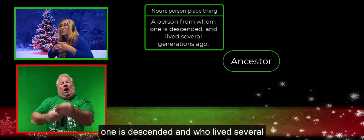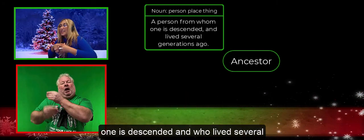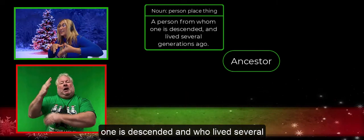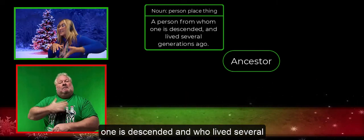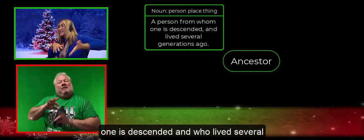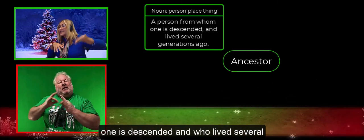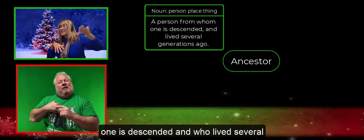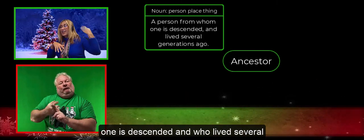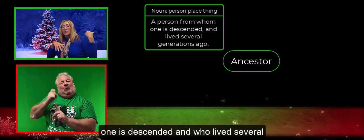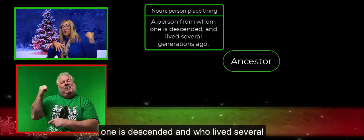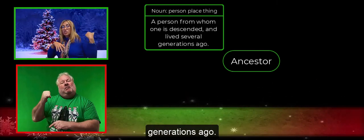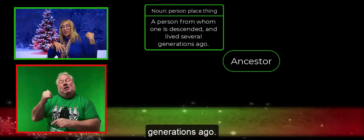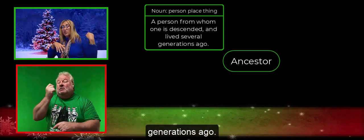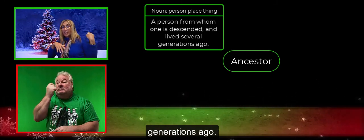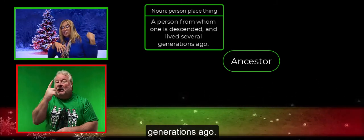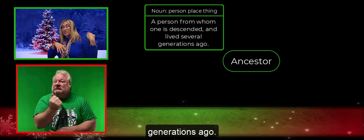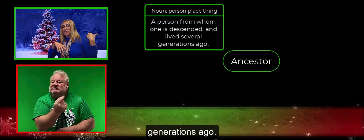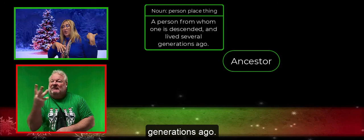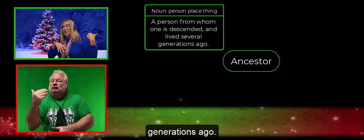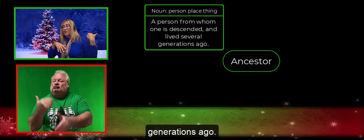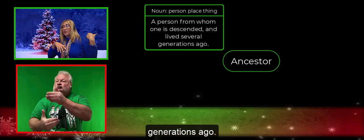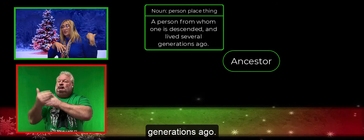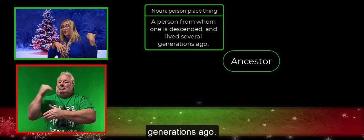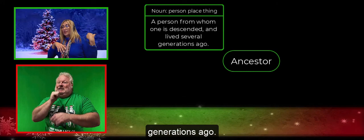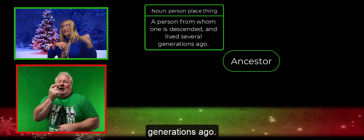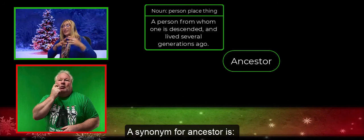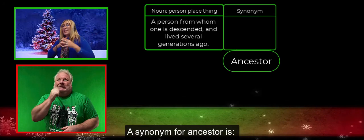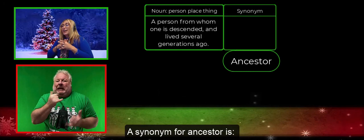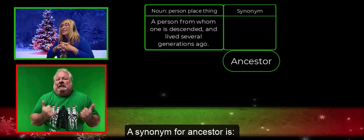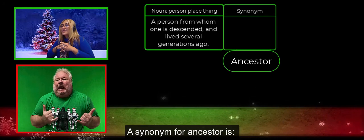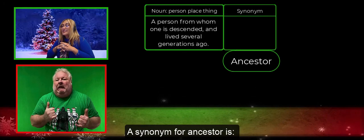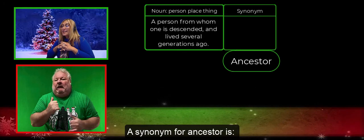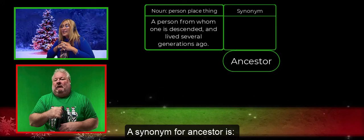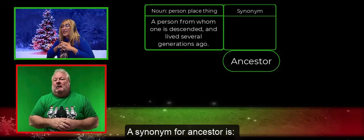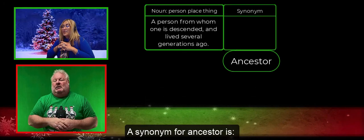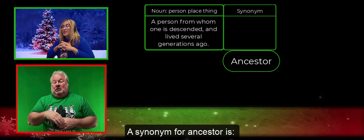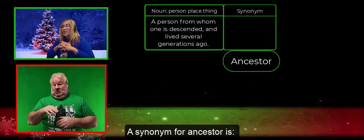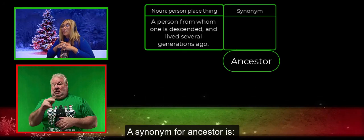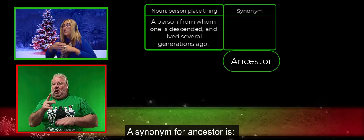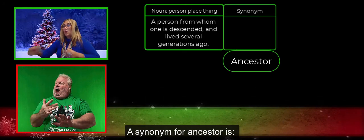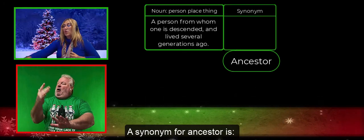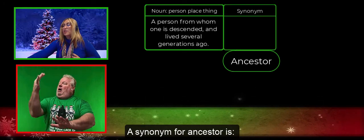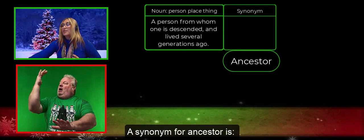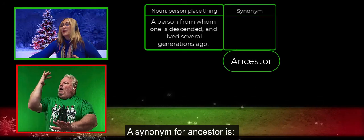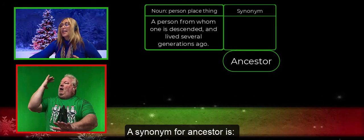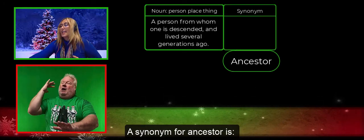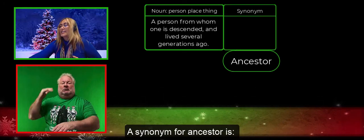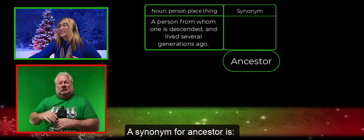who lived several generations ago. A synonym